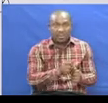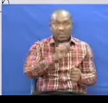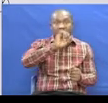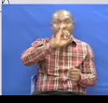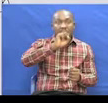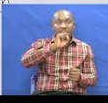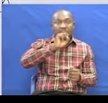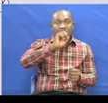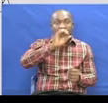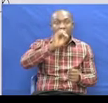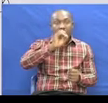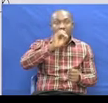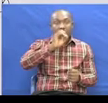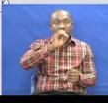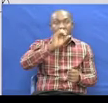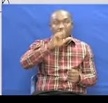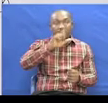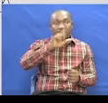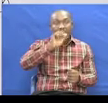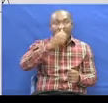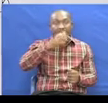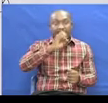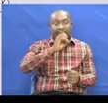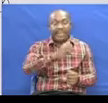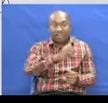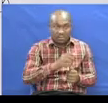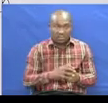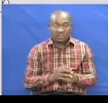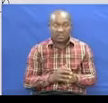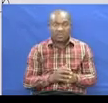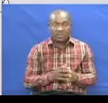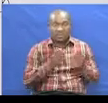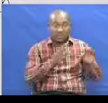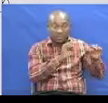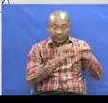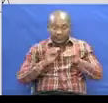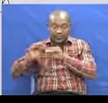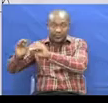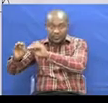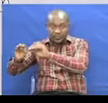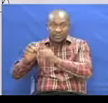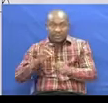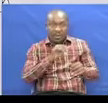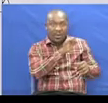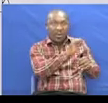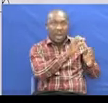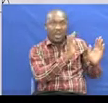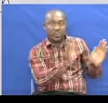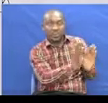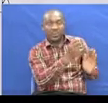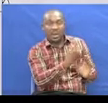shift the numeral, which is on the left-hand side, to the right-hand side. So here,